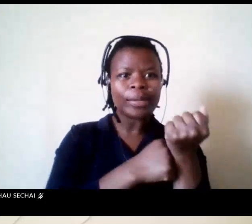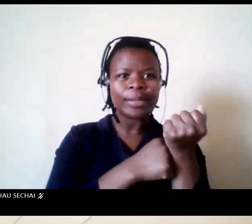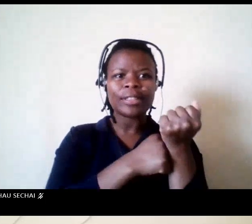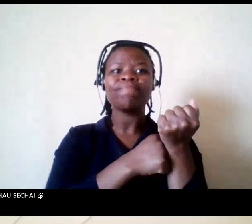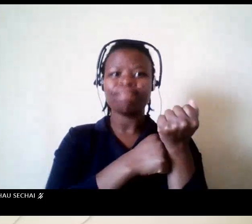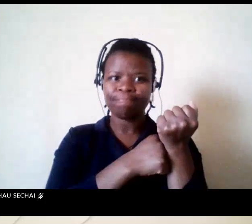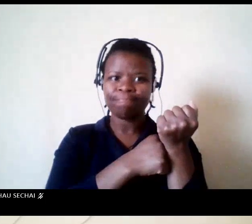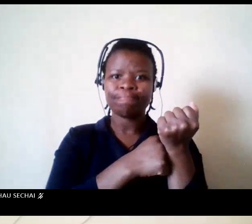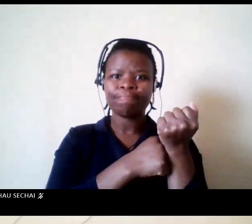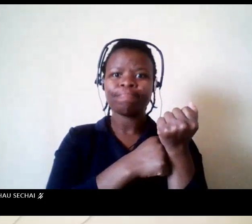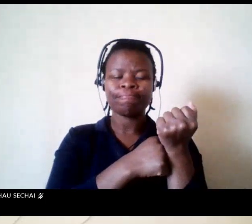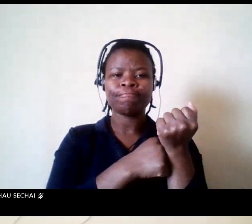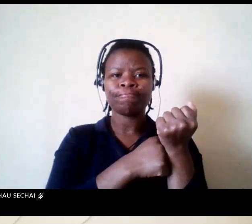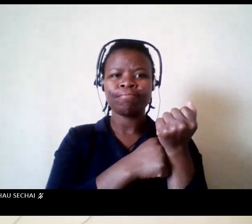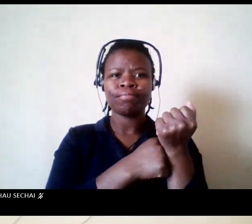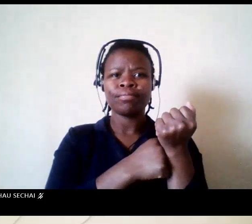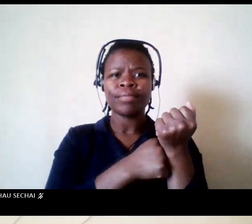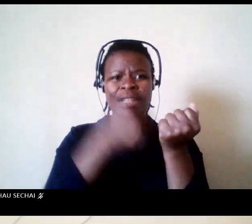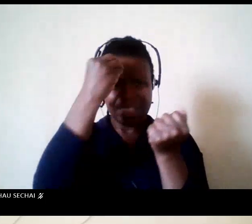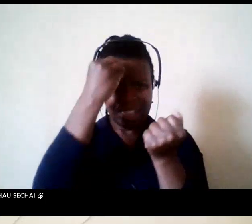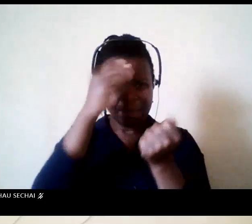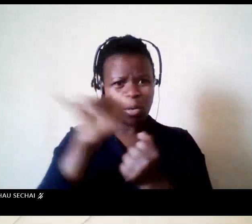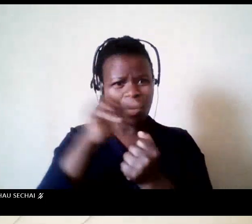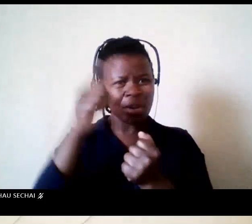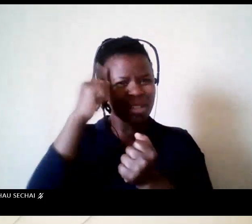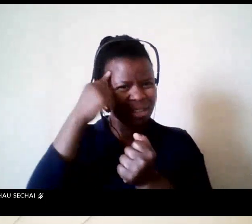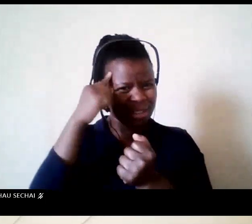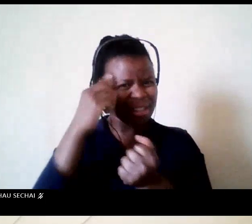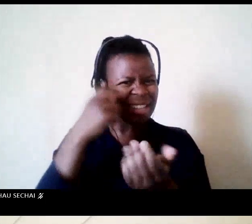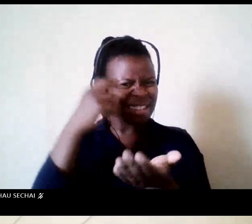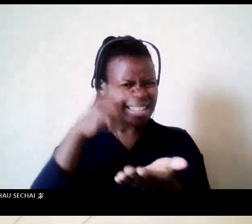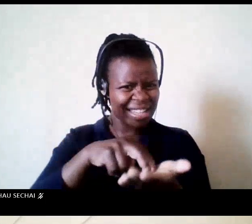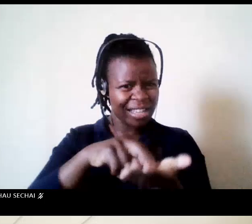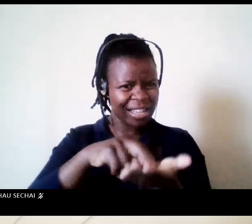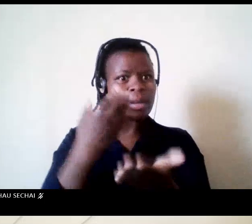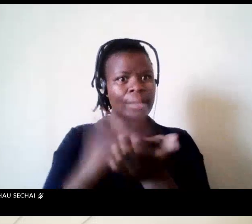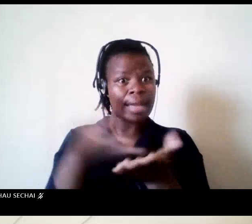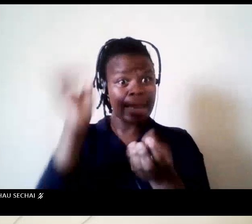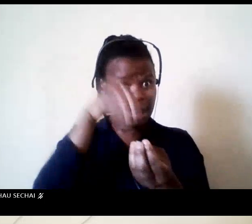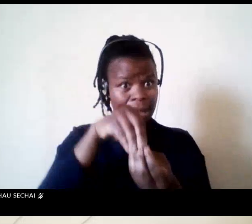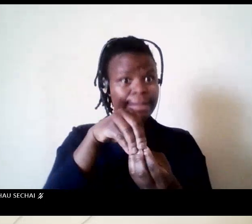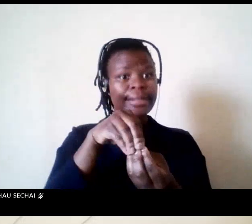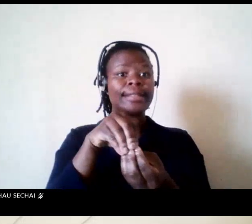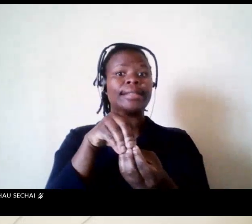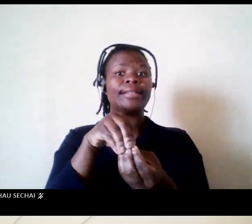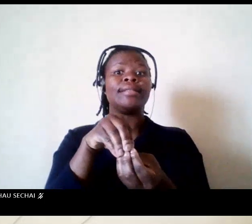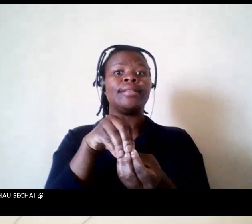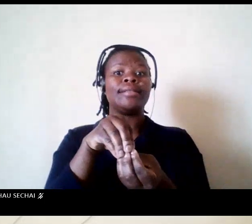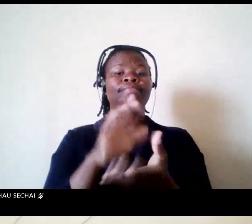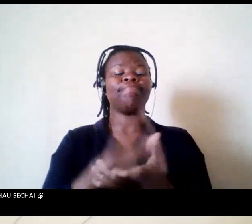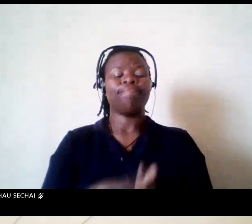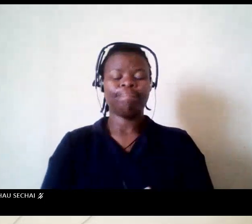Just something that I thought needed, we should just add to that as well.